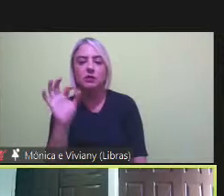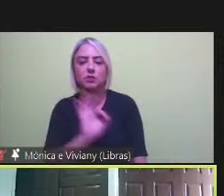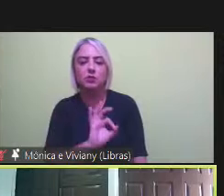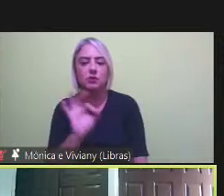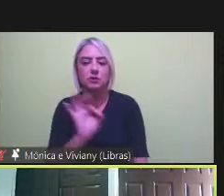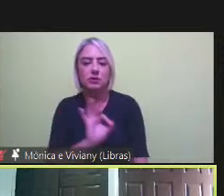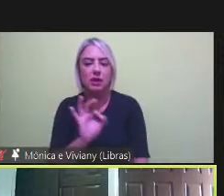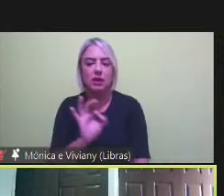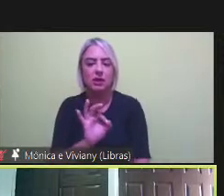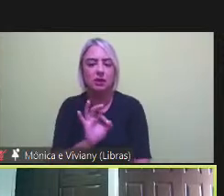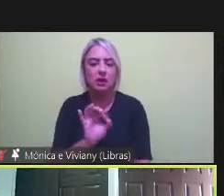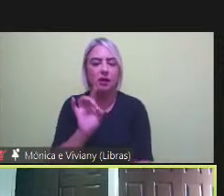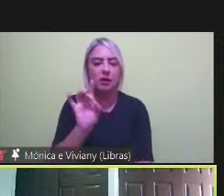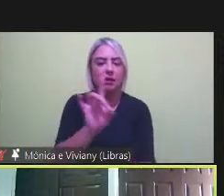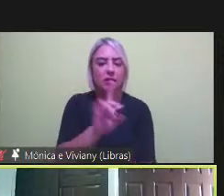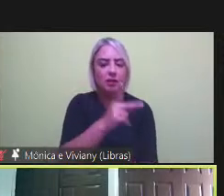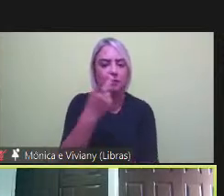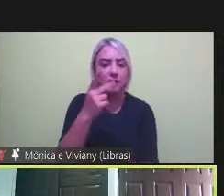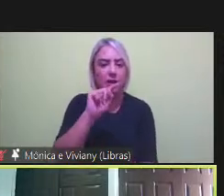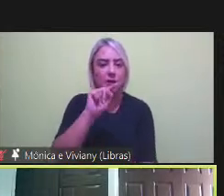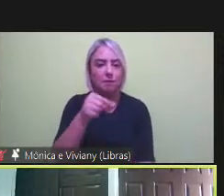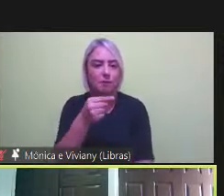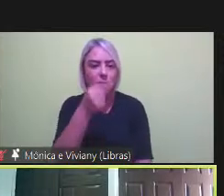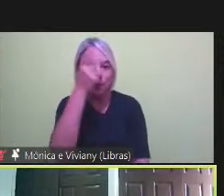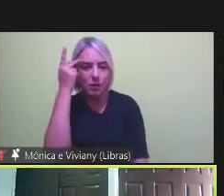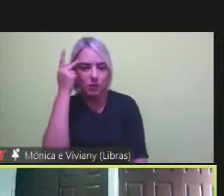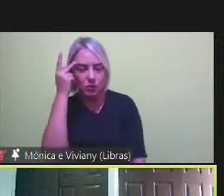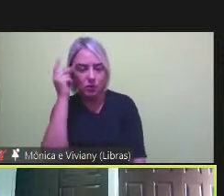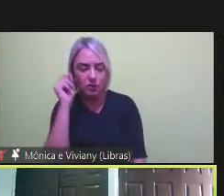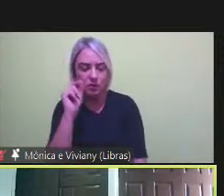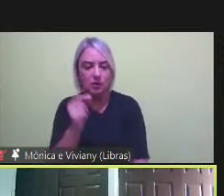100,000, while the diabetes mortality rate was